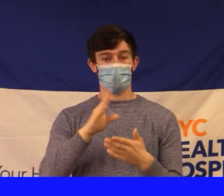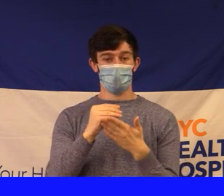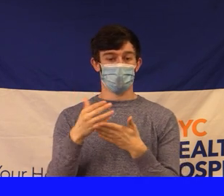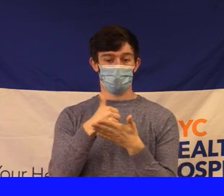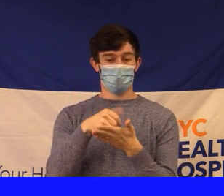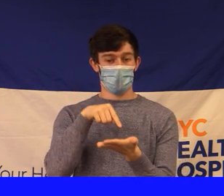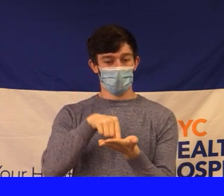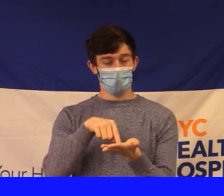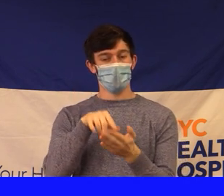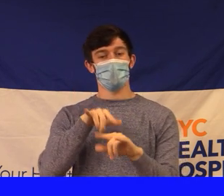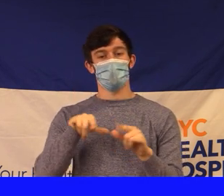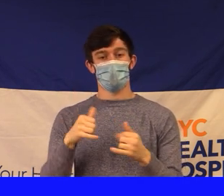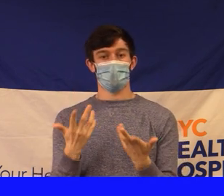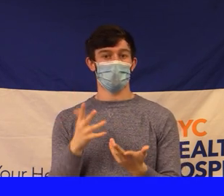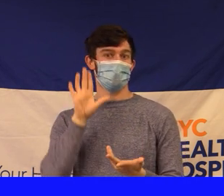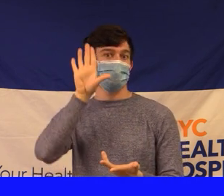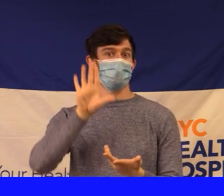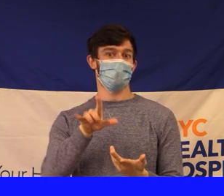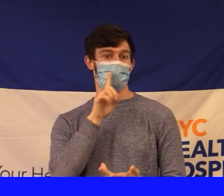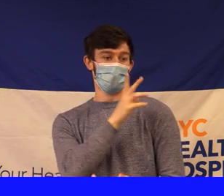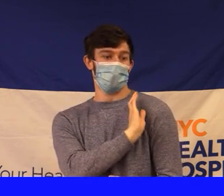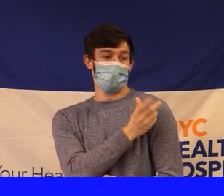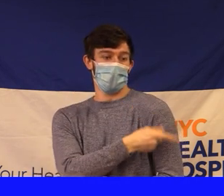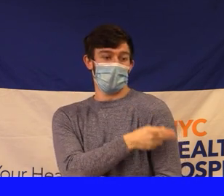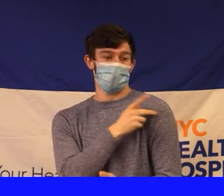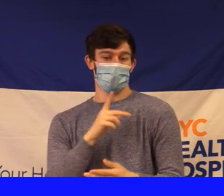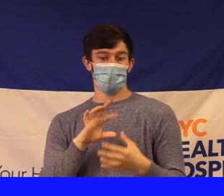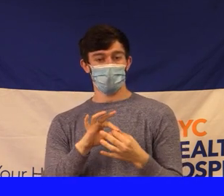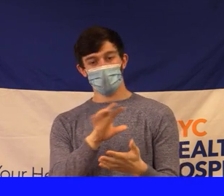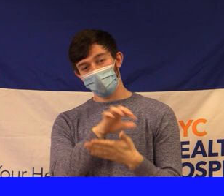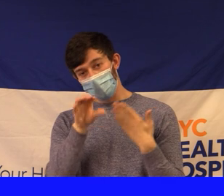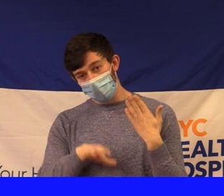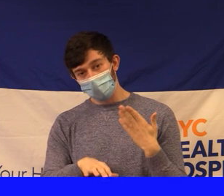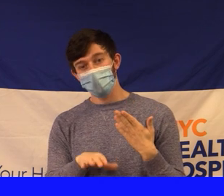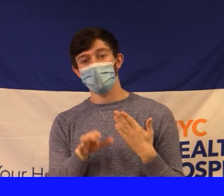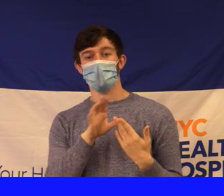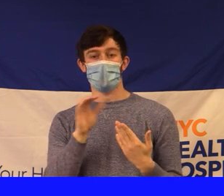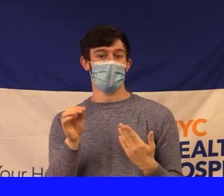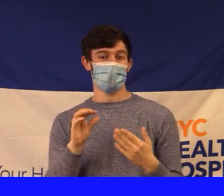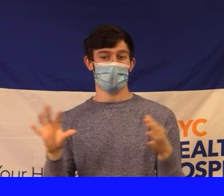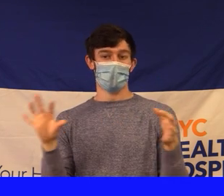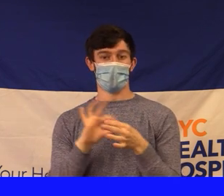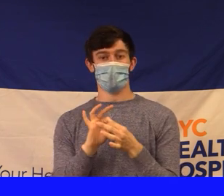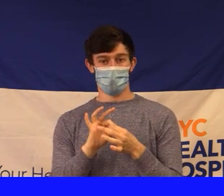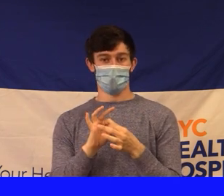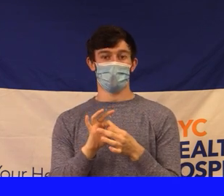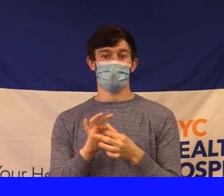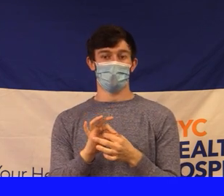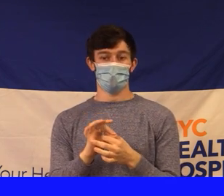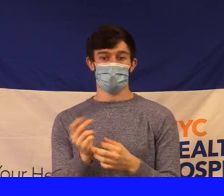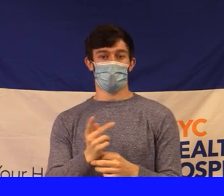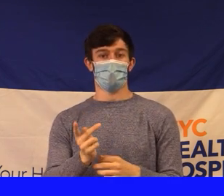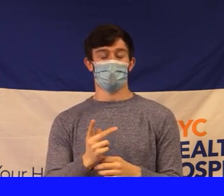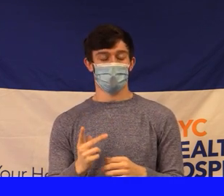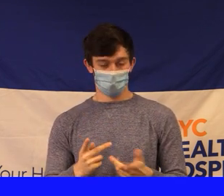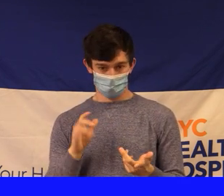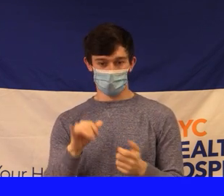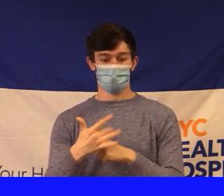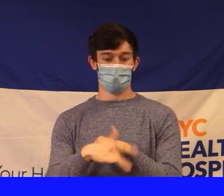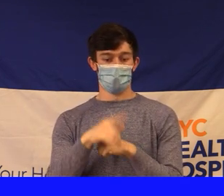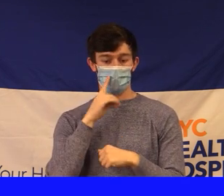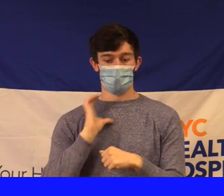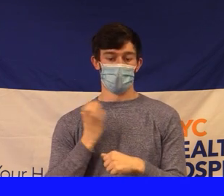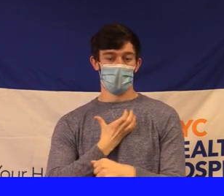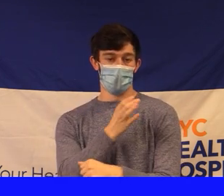but also what's excellent for our patients in terms of outcomes and bridging the gap between the two. With that said, having that available to